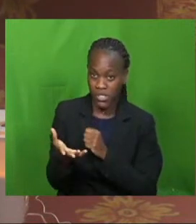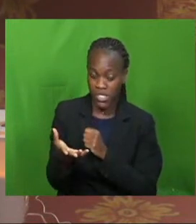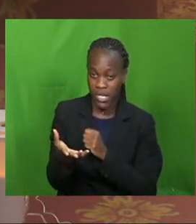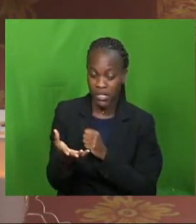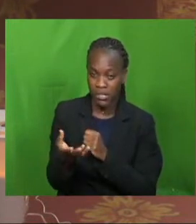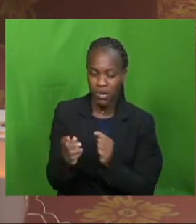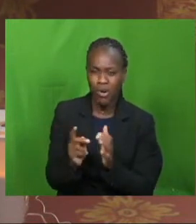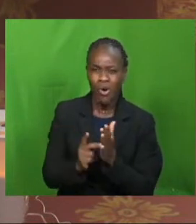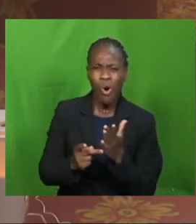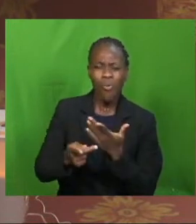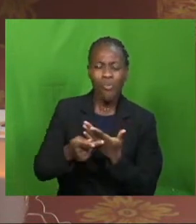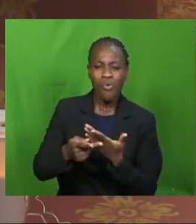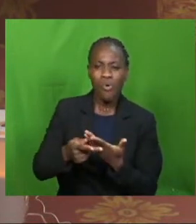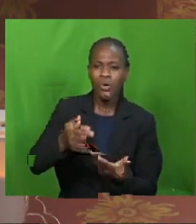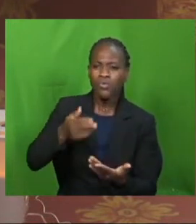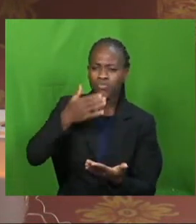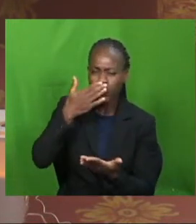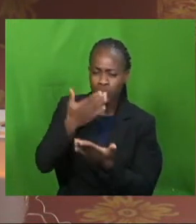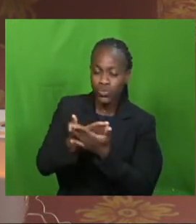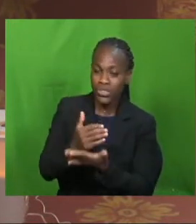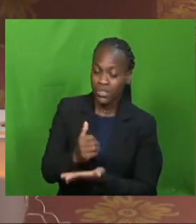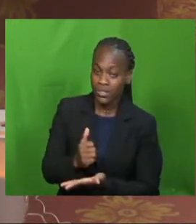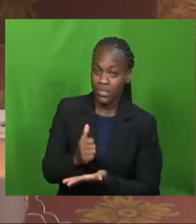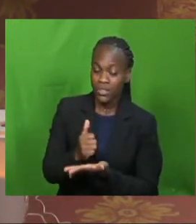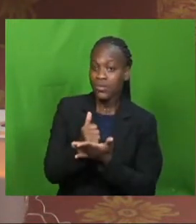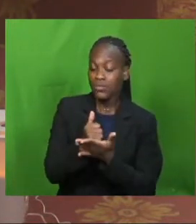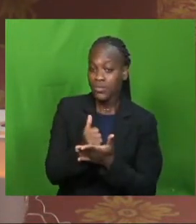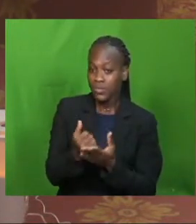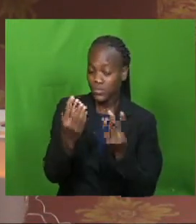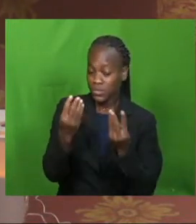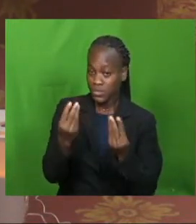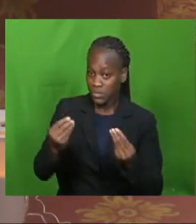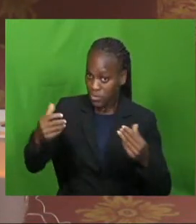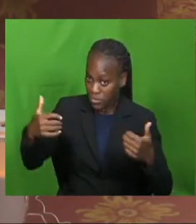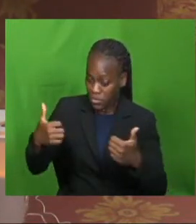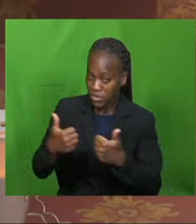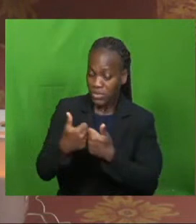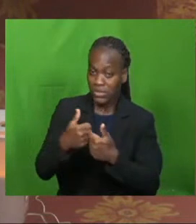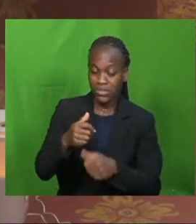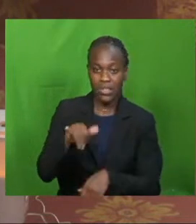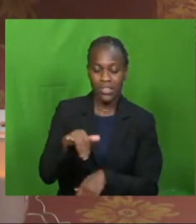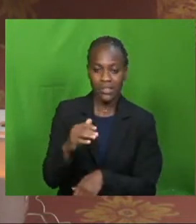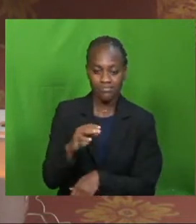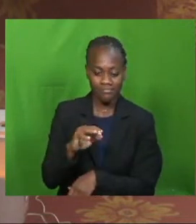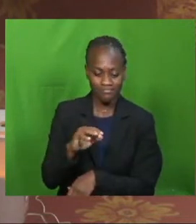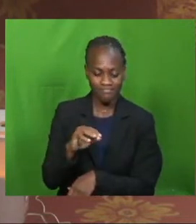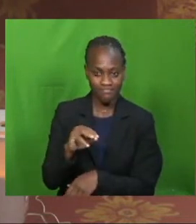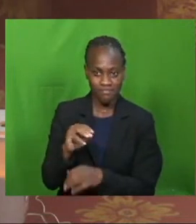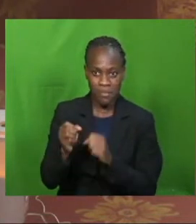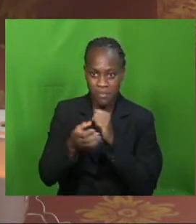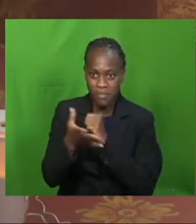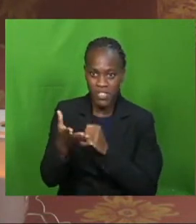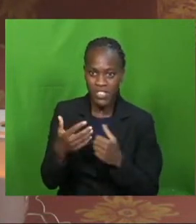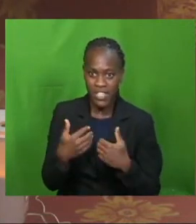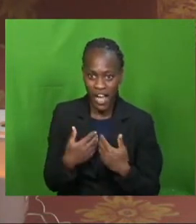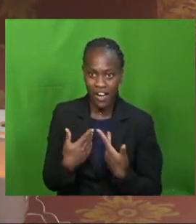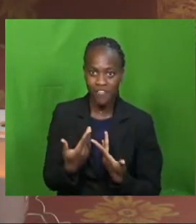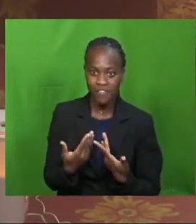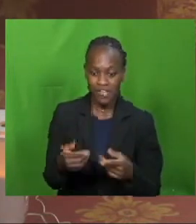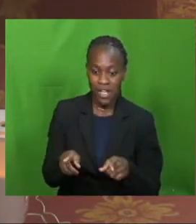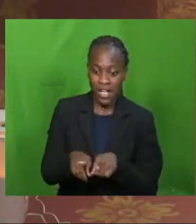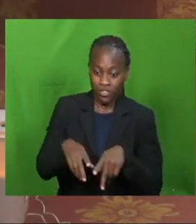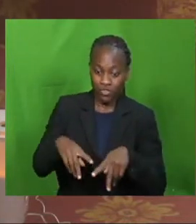key in helping to address the capacity challenges faced by the media as it seeks to play its role